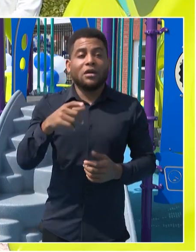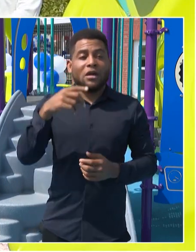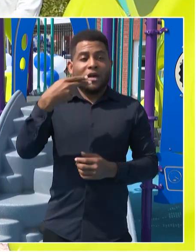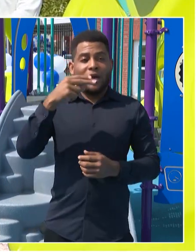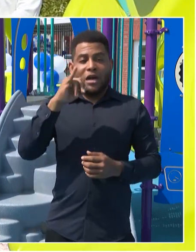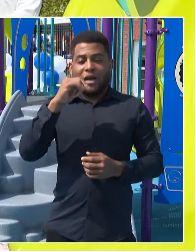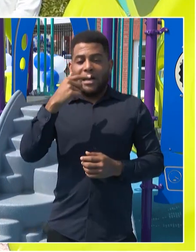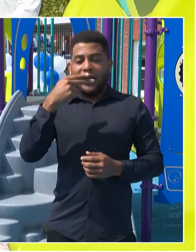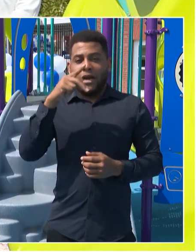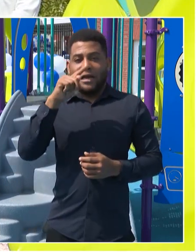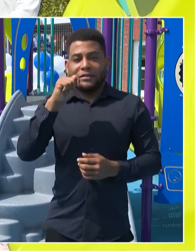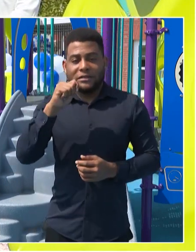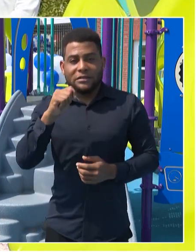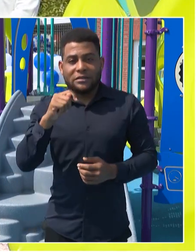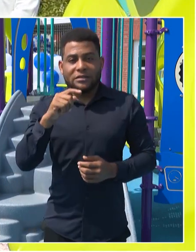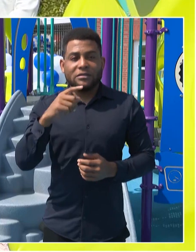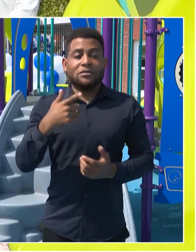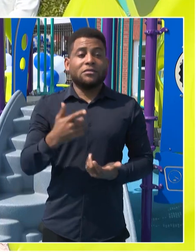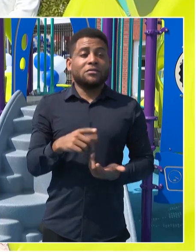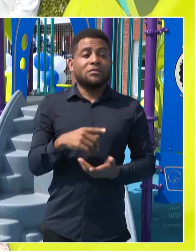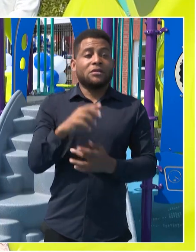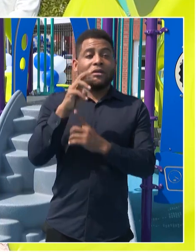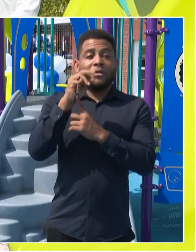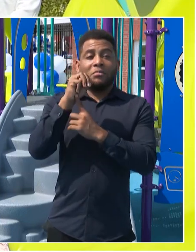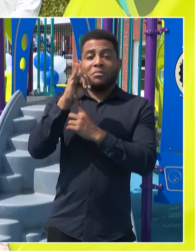Early Learning Center. So I think I just have one more